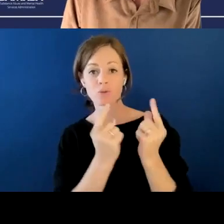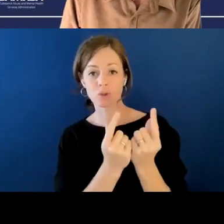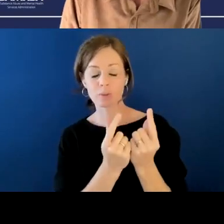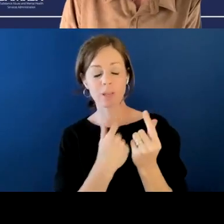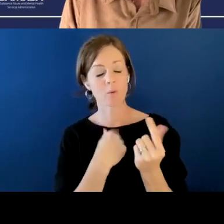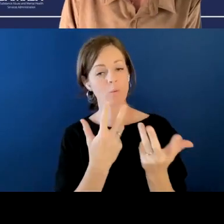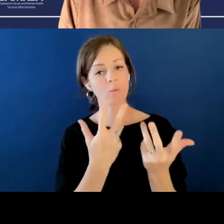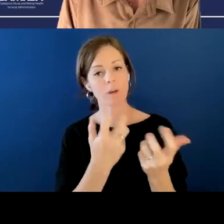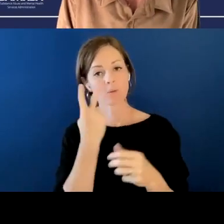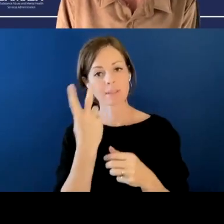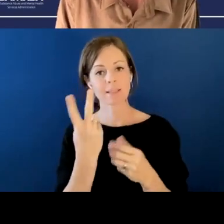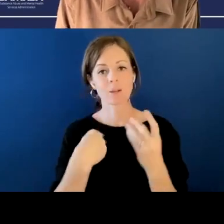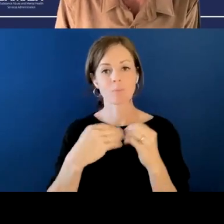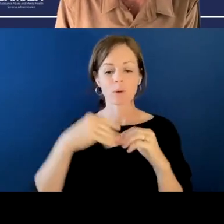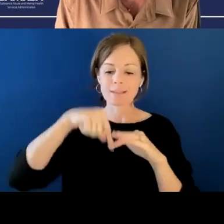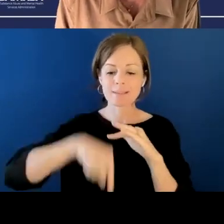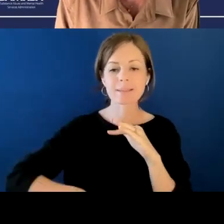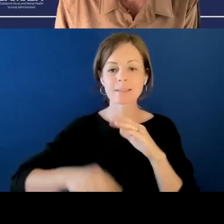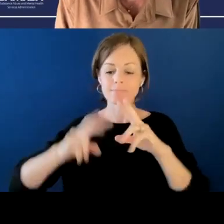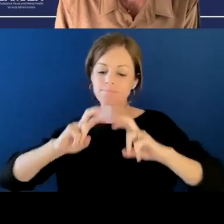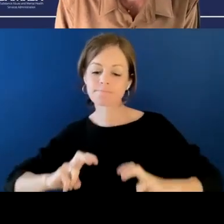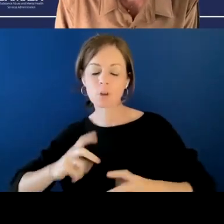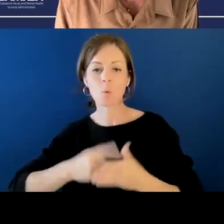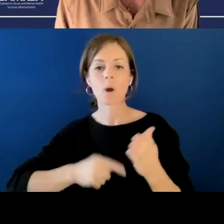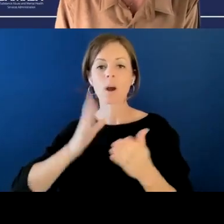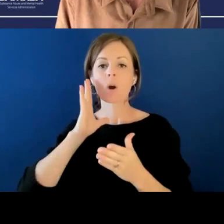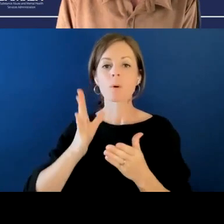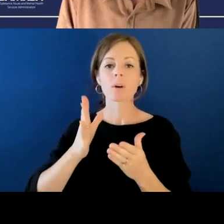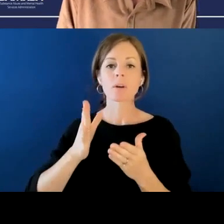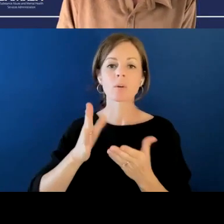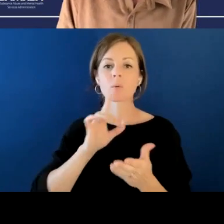see a deeper dive into what would resonate with older rural men.